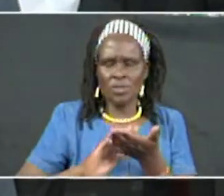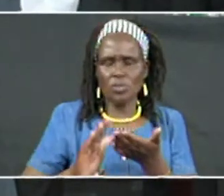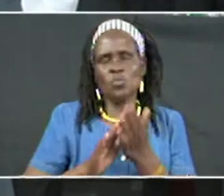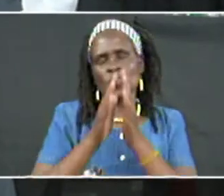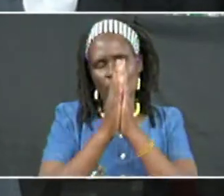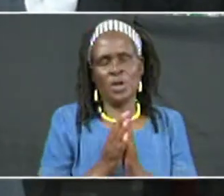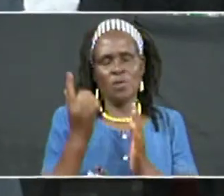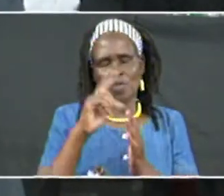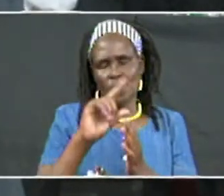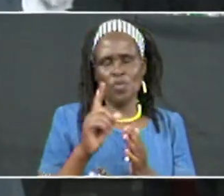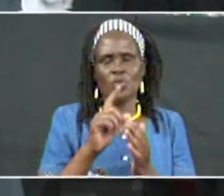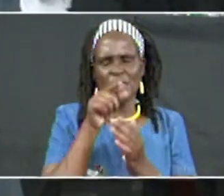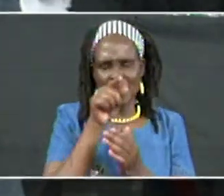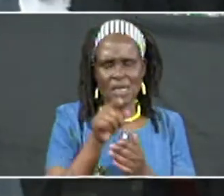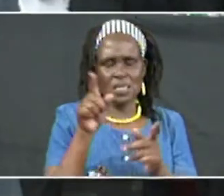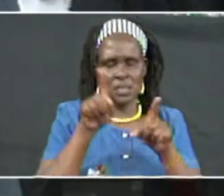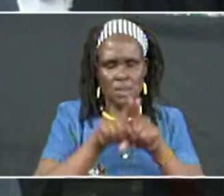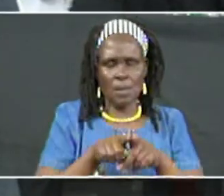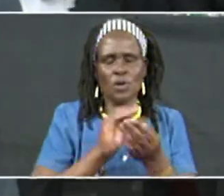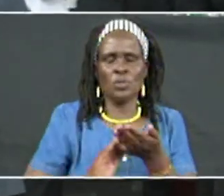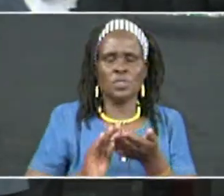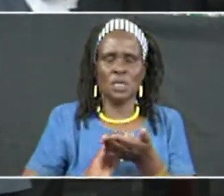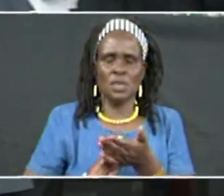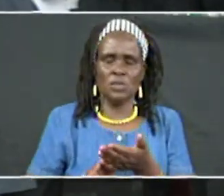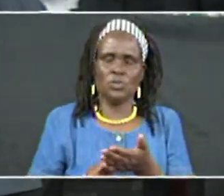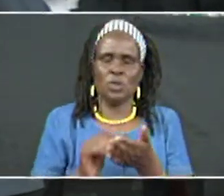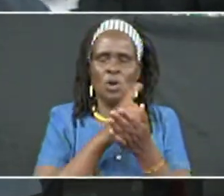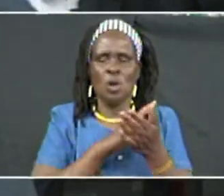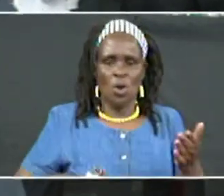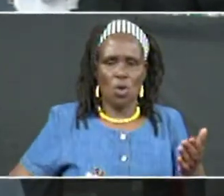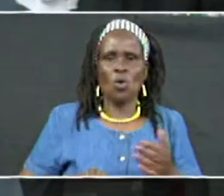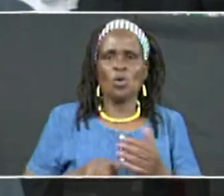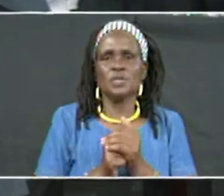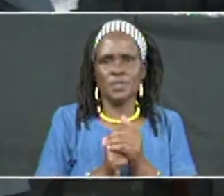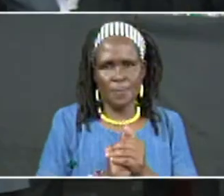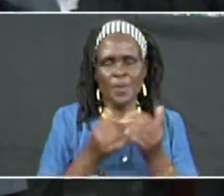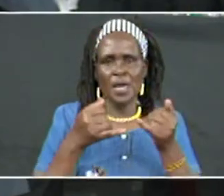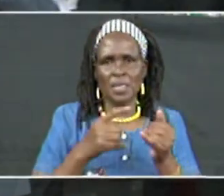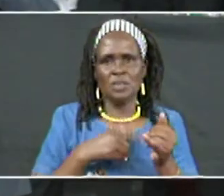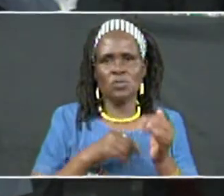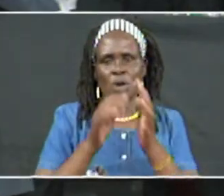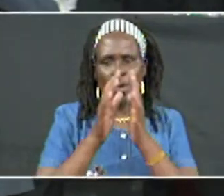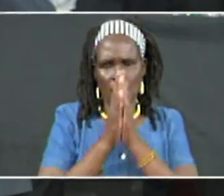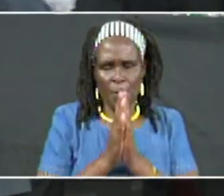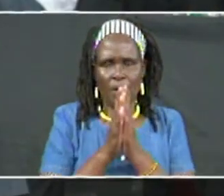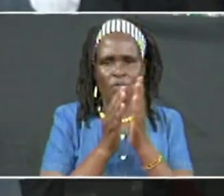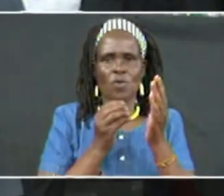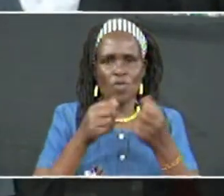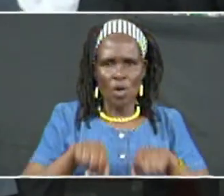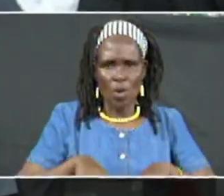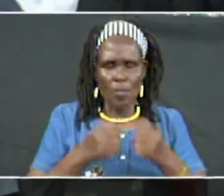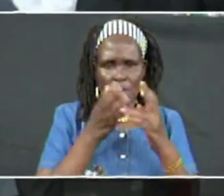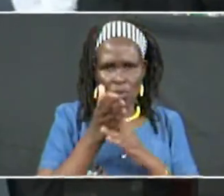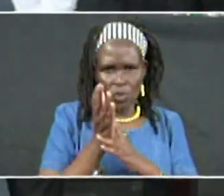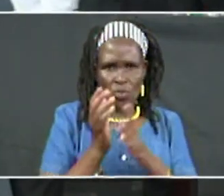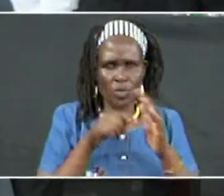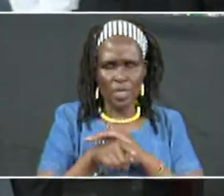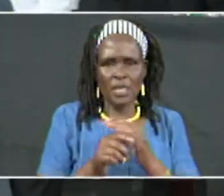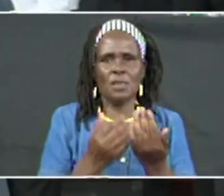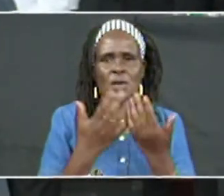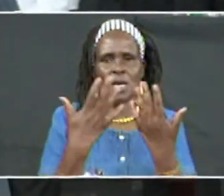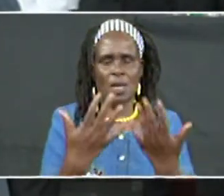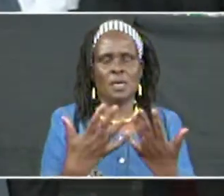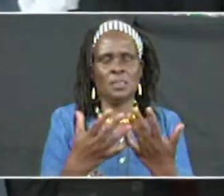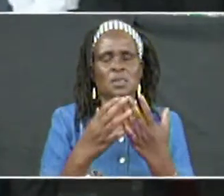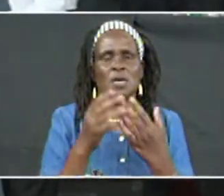that reconciliation. Lord, whether it's a prayer for breakthrough in the works of our hands, whether it's